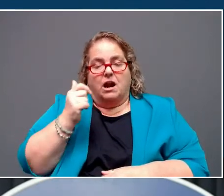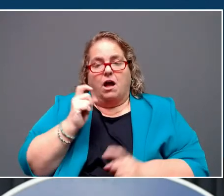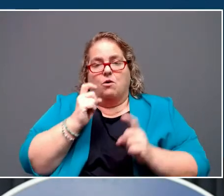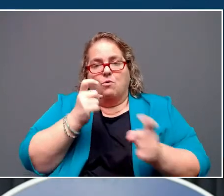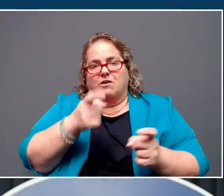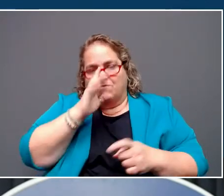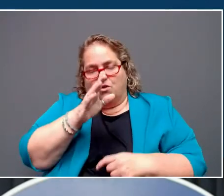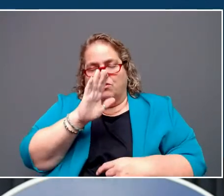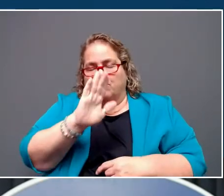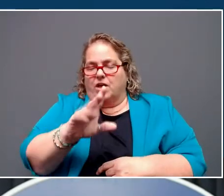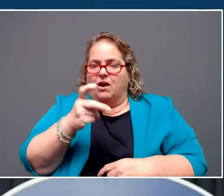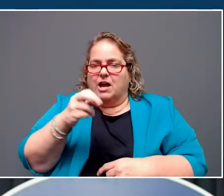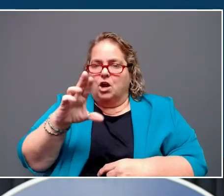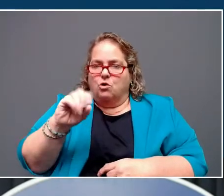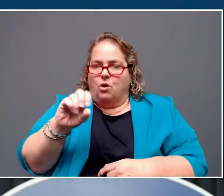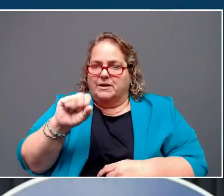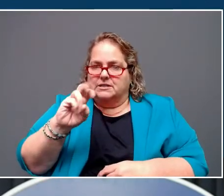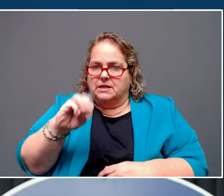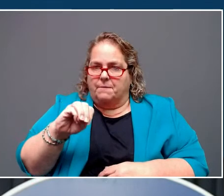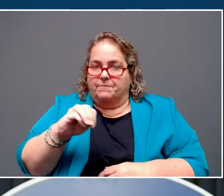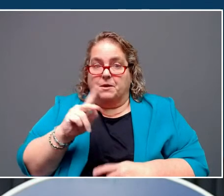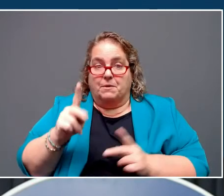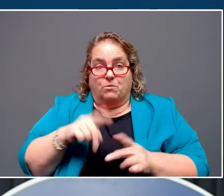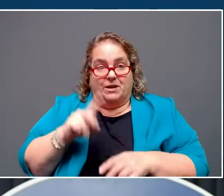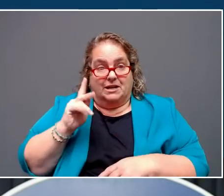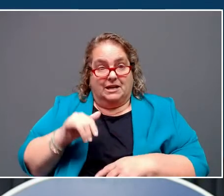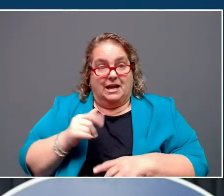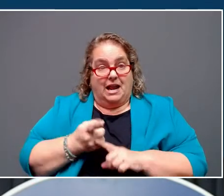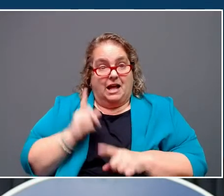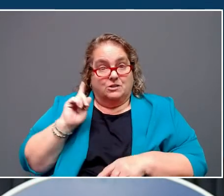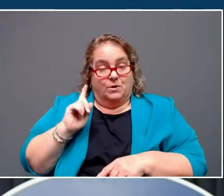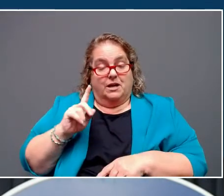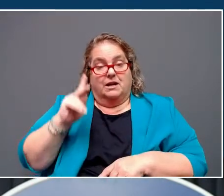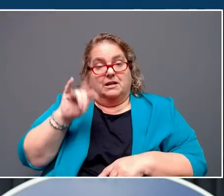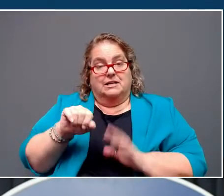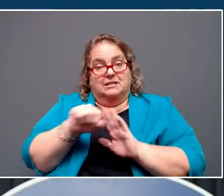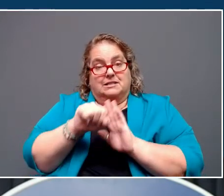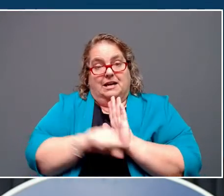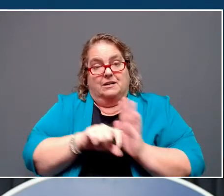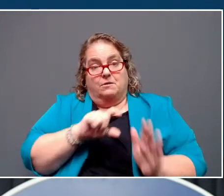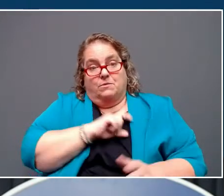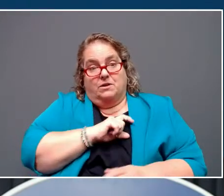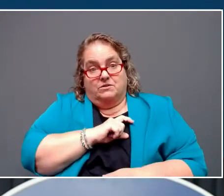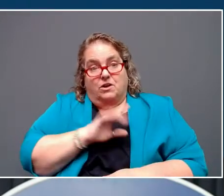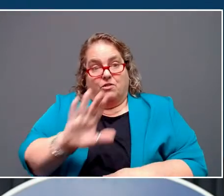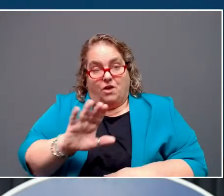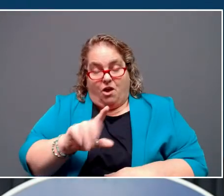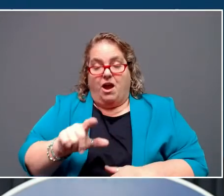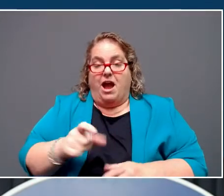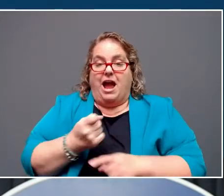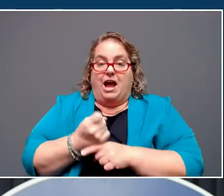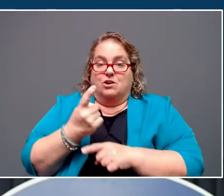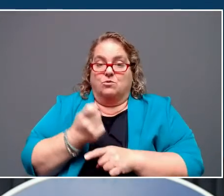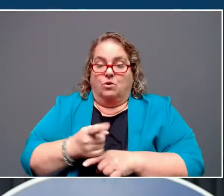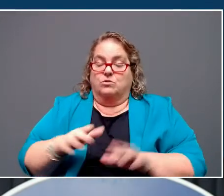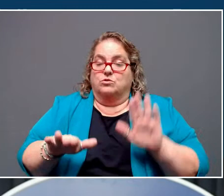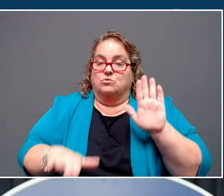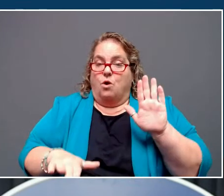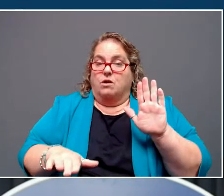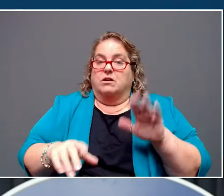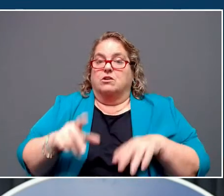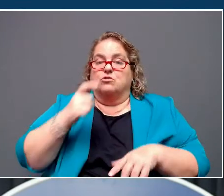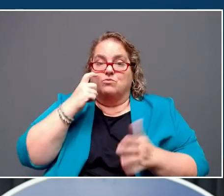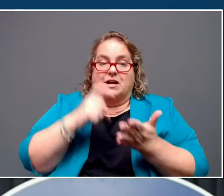to the people of Kentucky. Last week, the Kentucky State Police hosted their annual sworn award ceremony to recognize these heroes for their